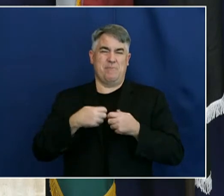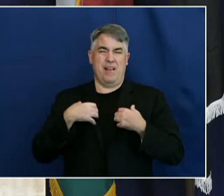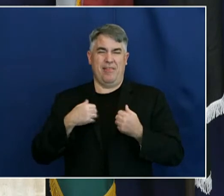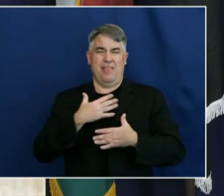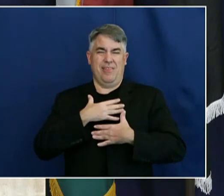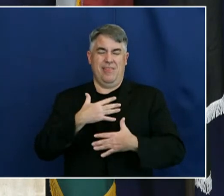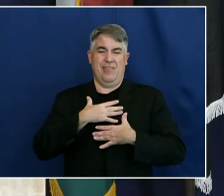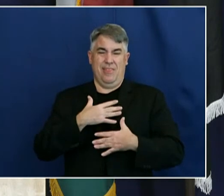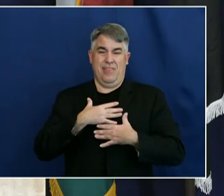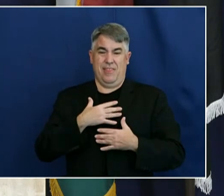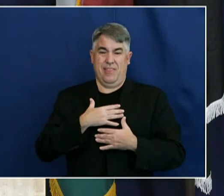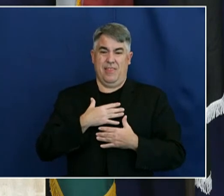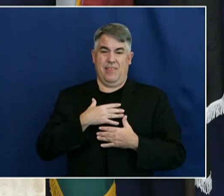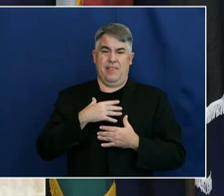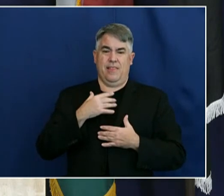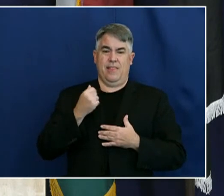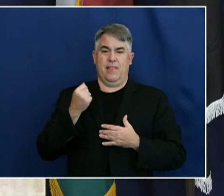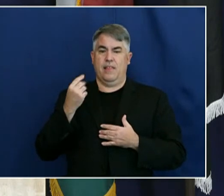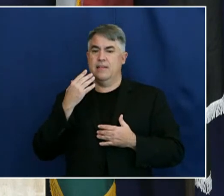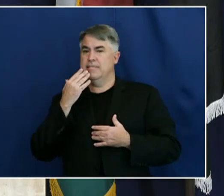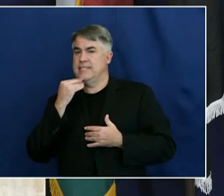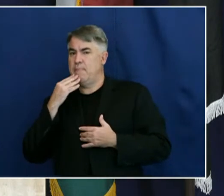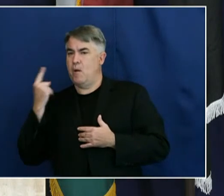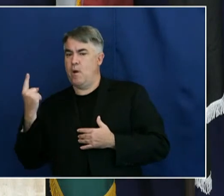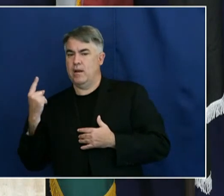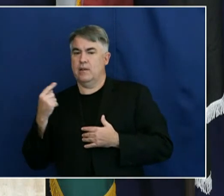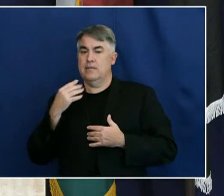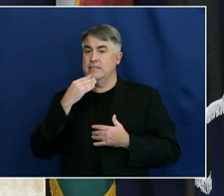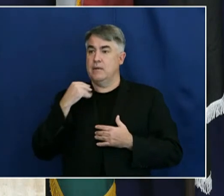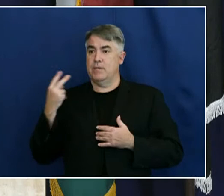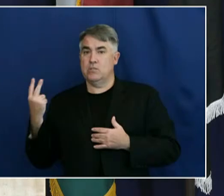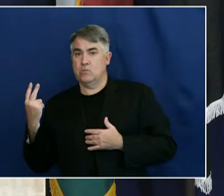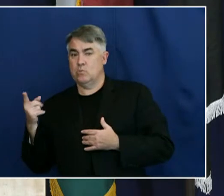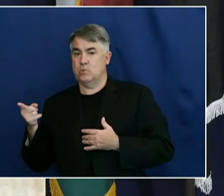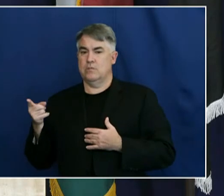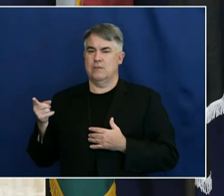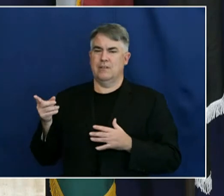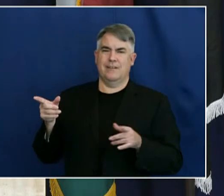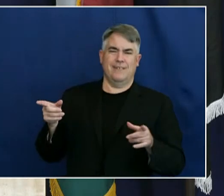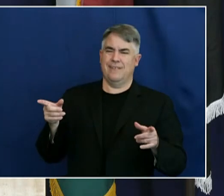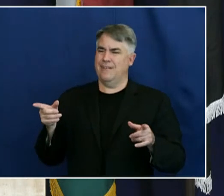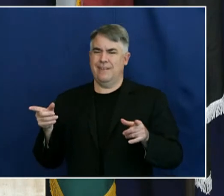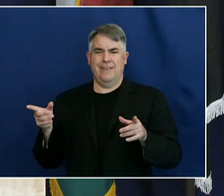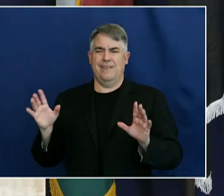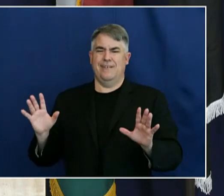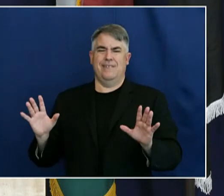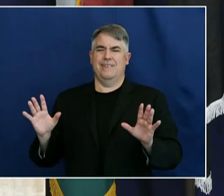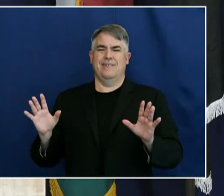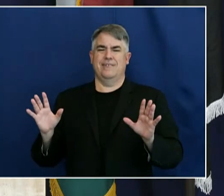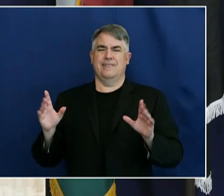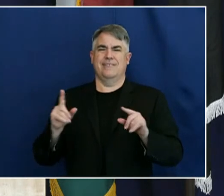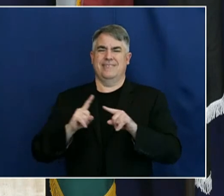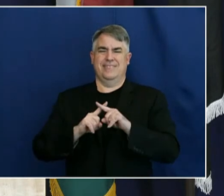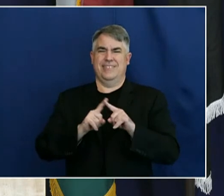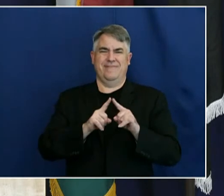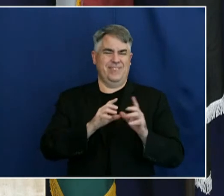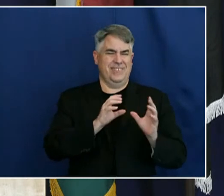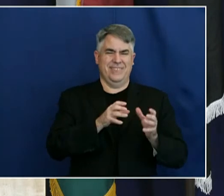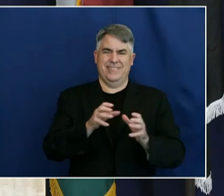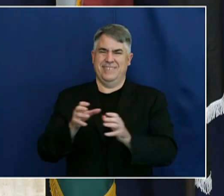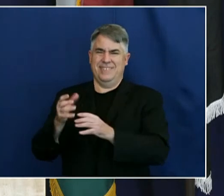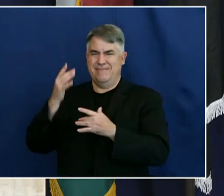say, type 2 diabetes, or type 1 diabetes less severe than type 2 diabetes. There are categories on